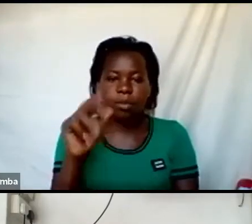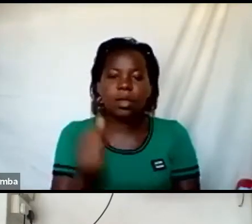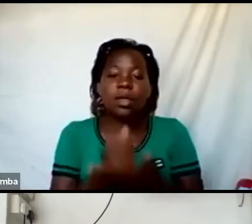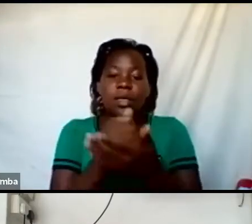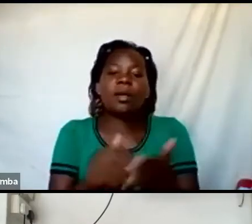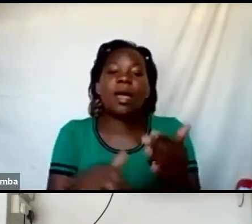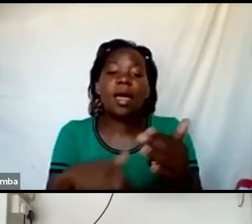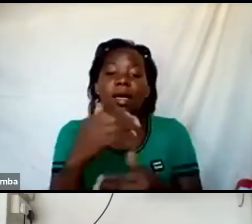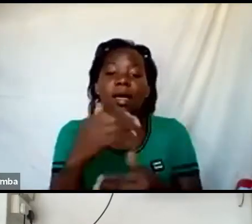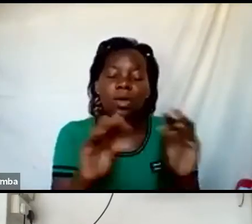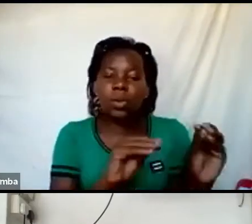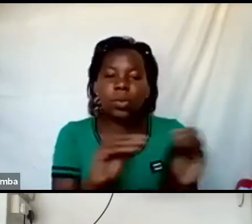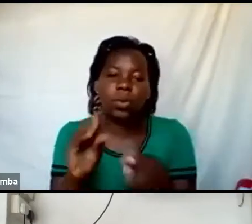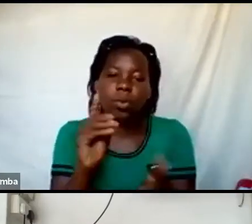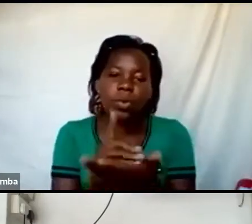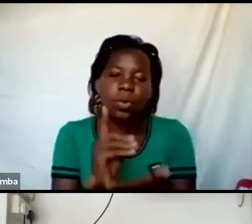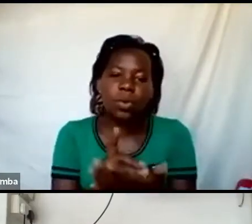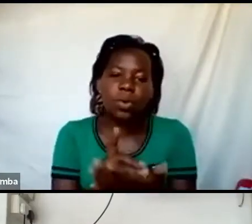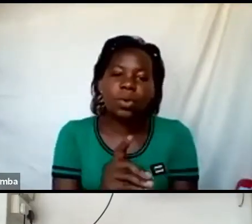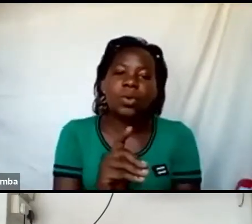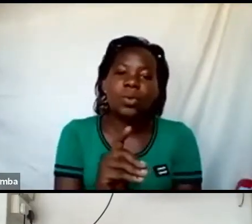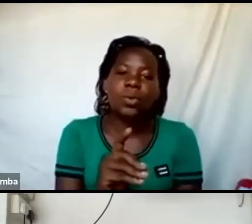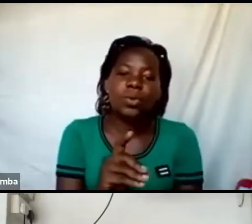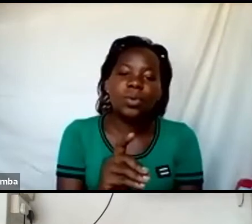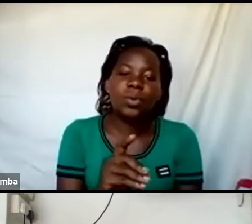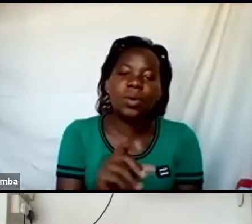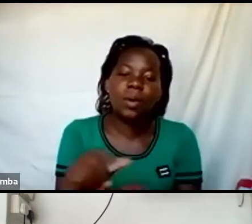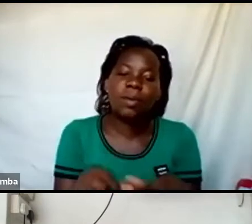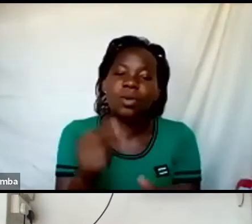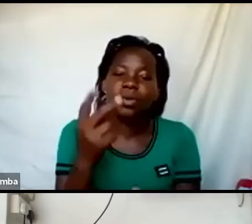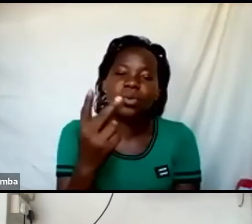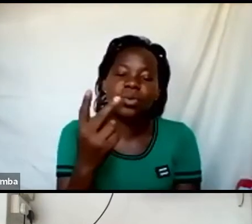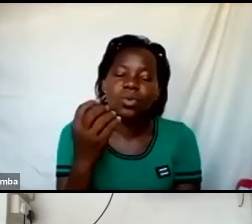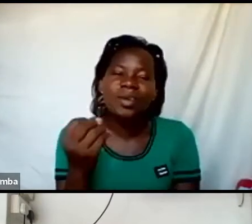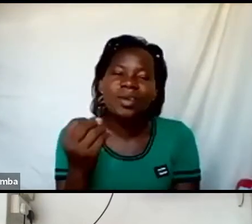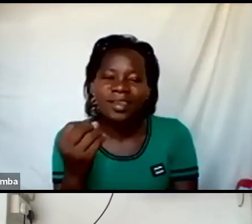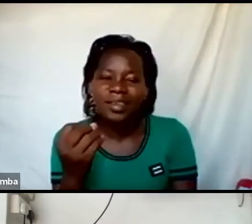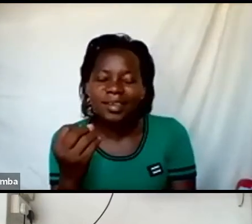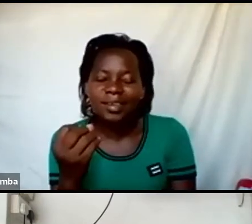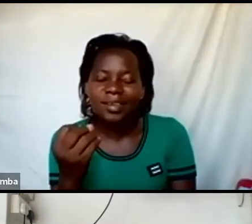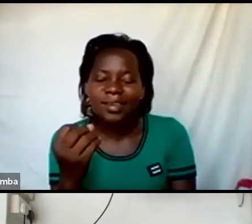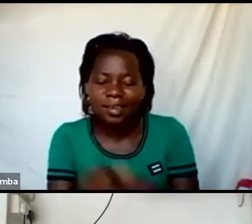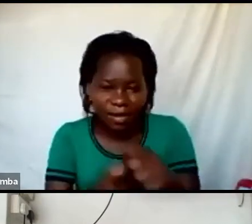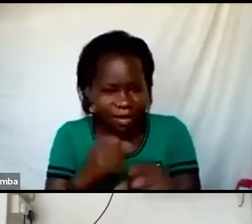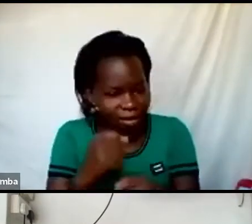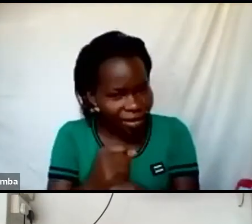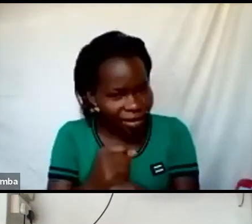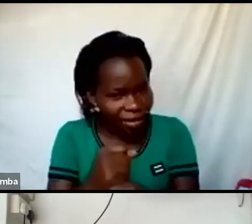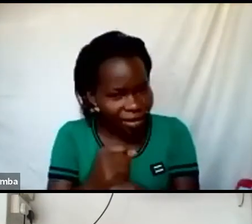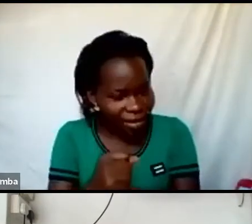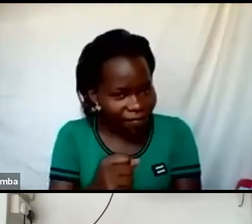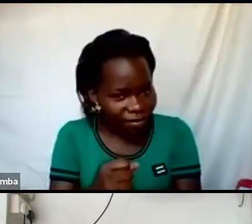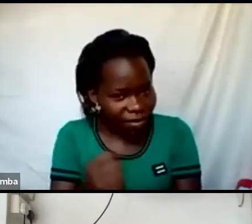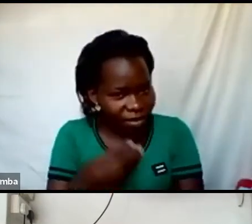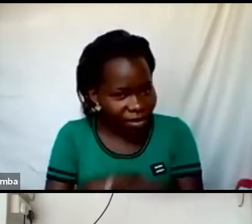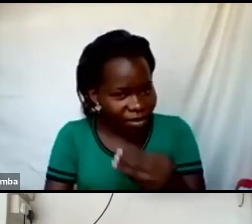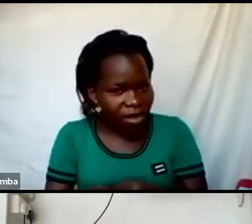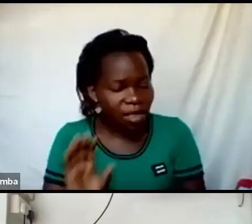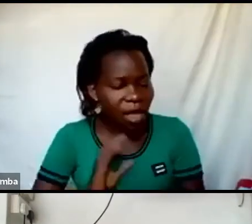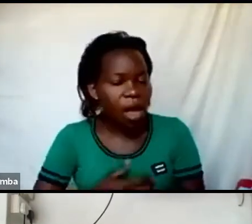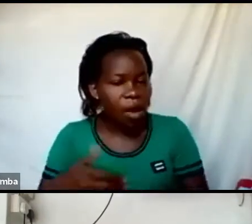tell your beautiful 20-year-old self things that you have learned now, which our young people can pick up from, what would